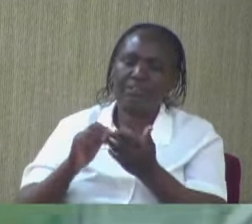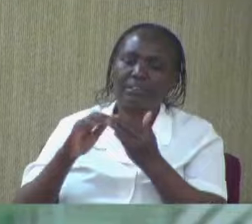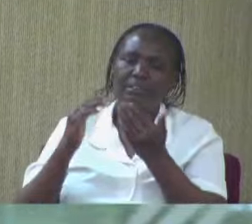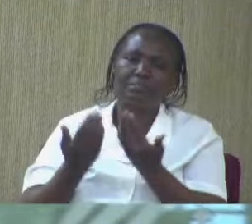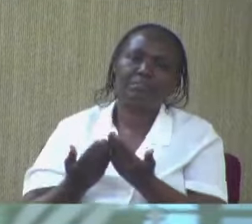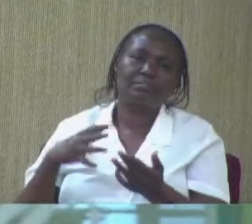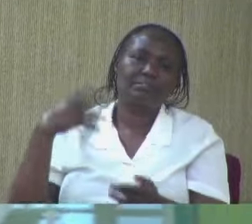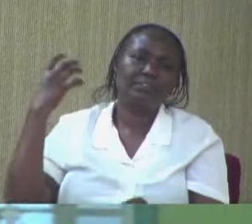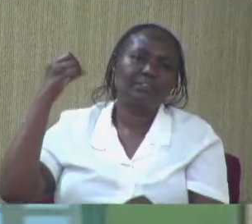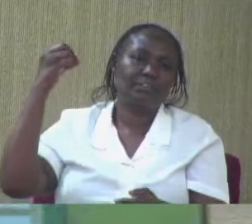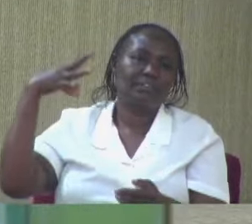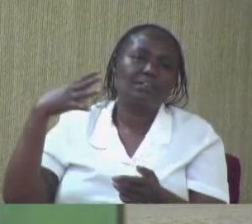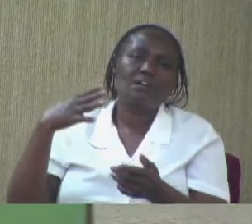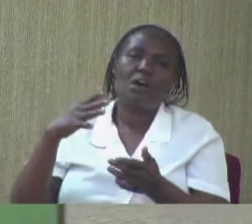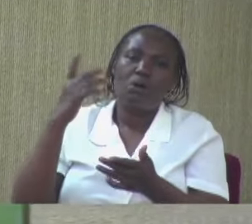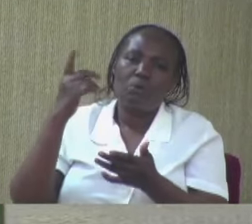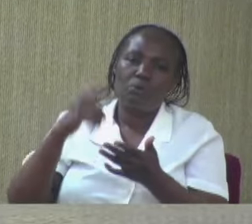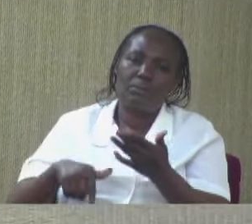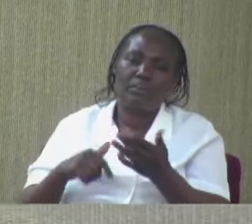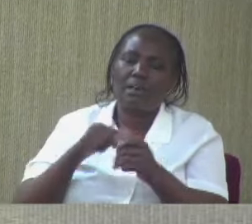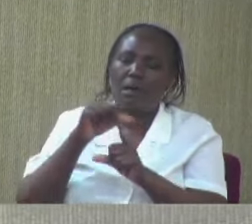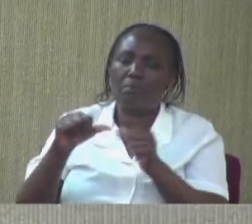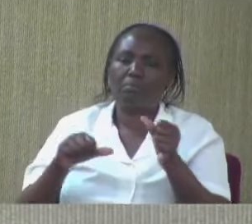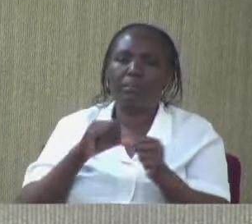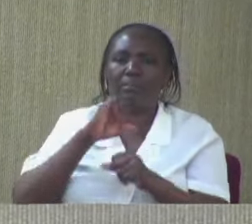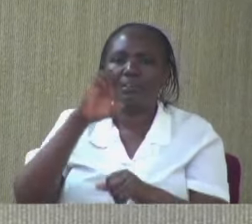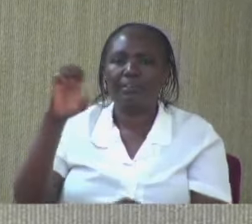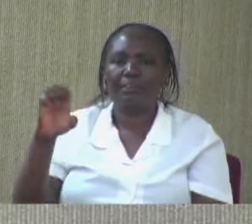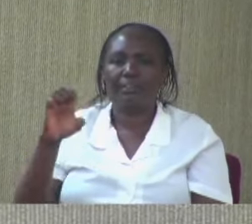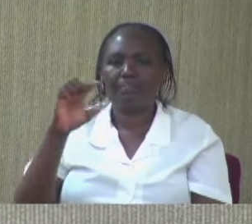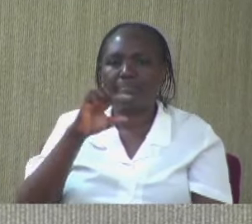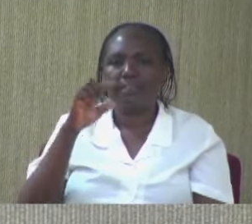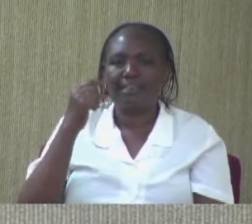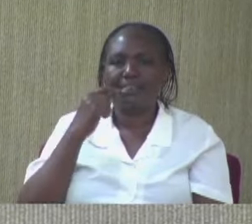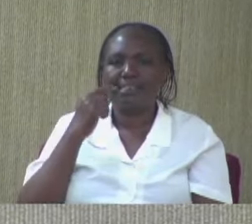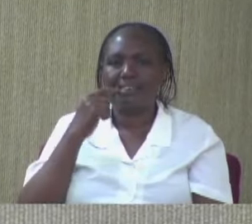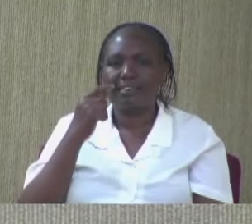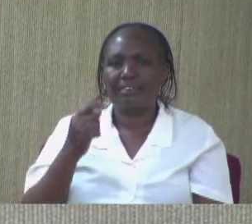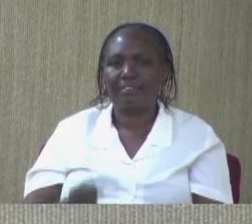How about Ellen White and the Great Controversy?